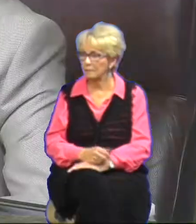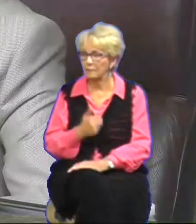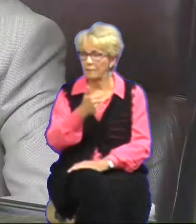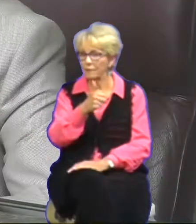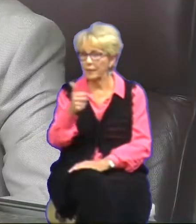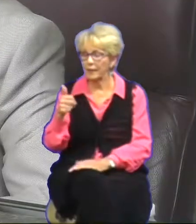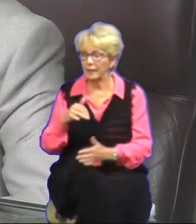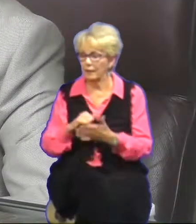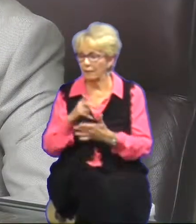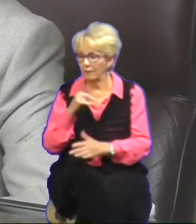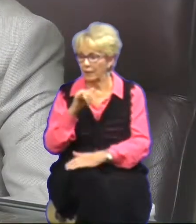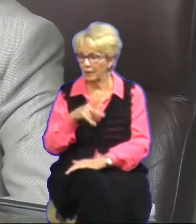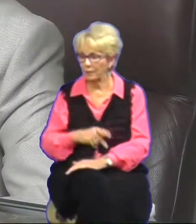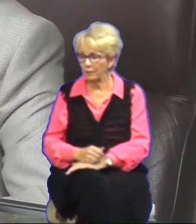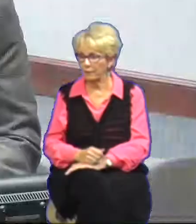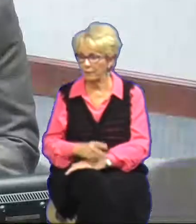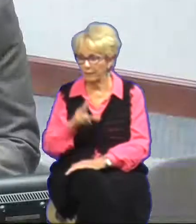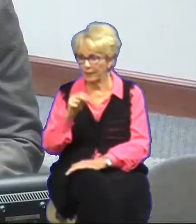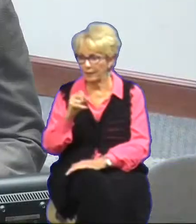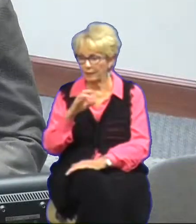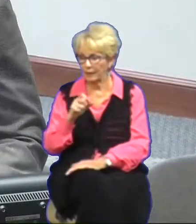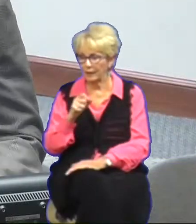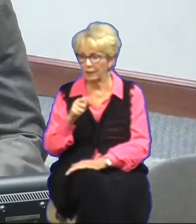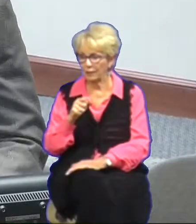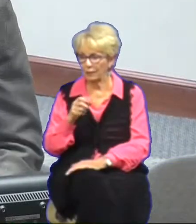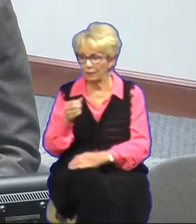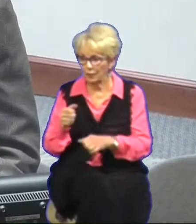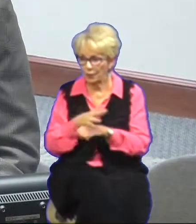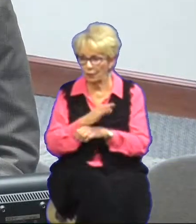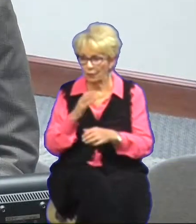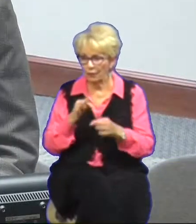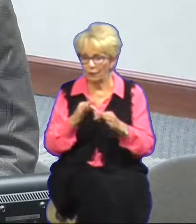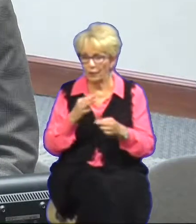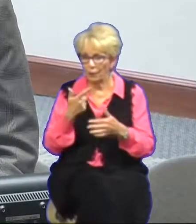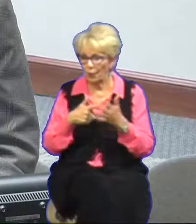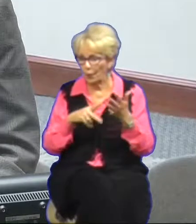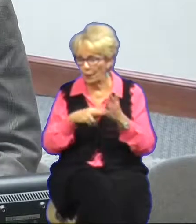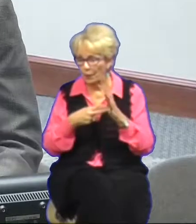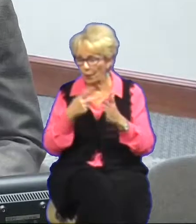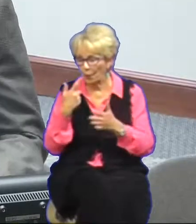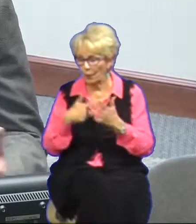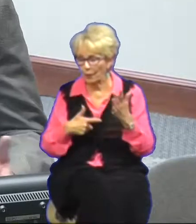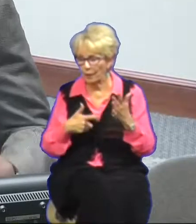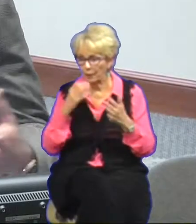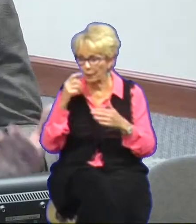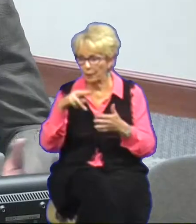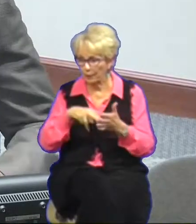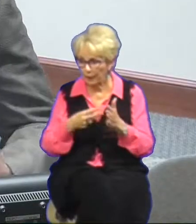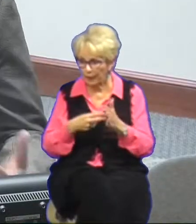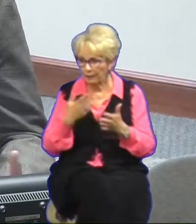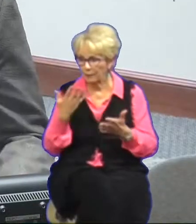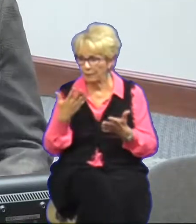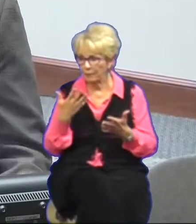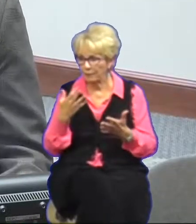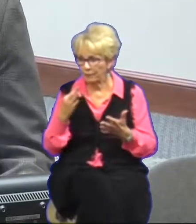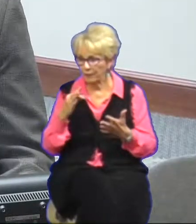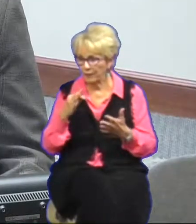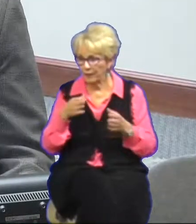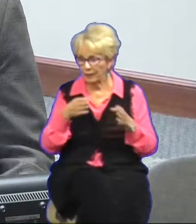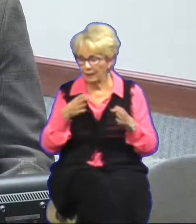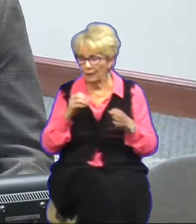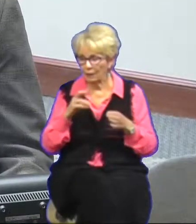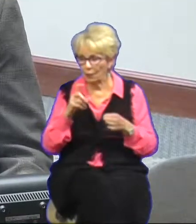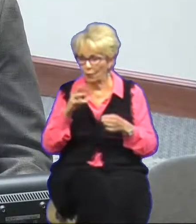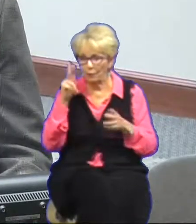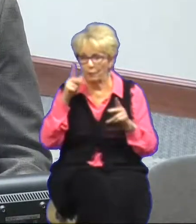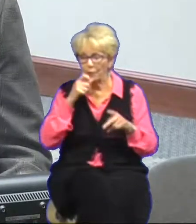Anything else, Philip? No, sir. I can go over if you would like the implications, kind of what it would mean, what if you're in the corridor district. Well,